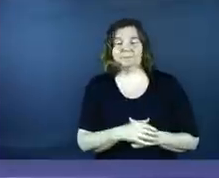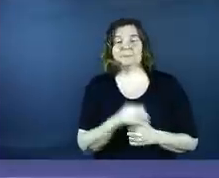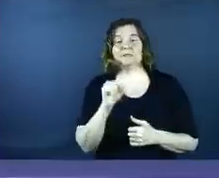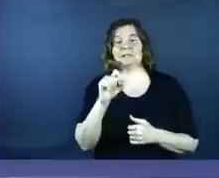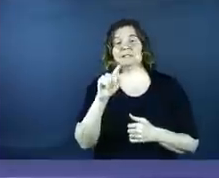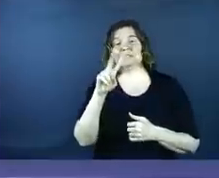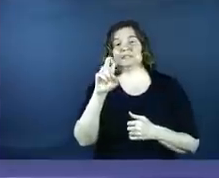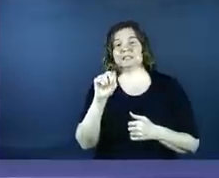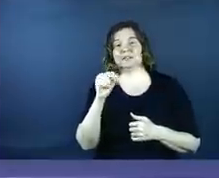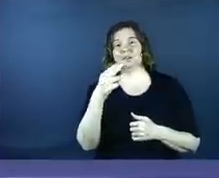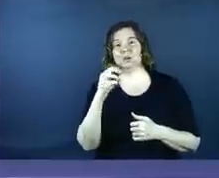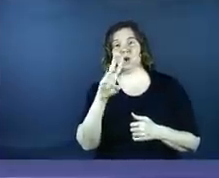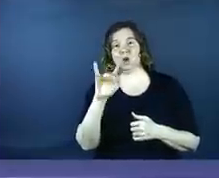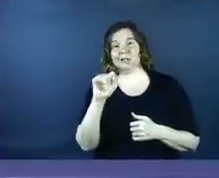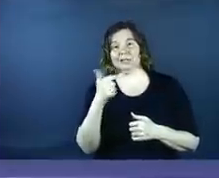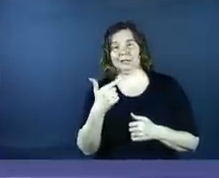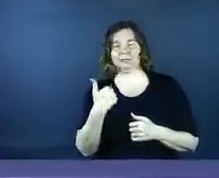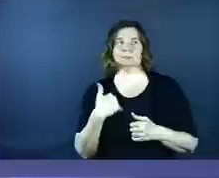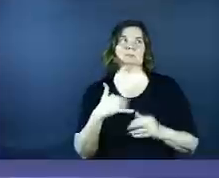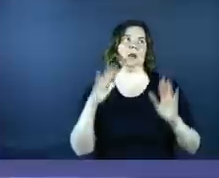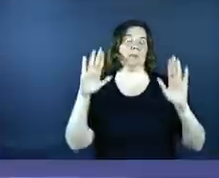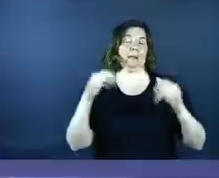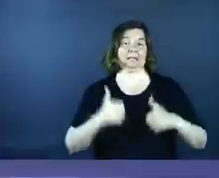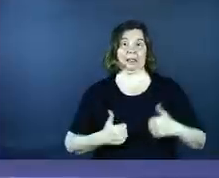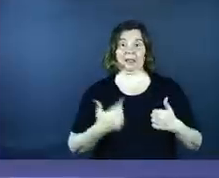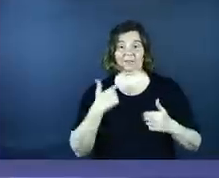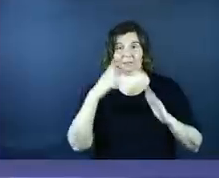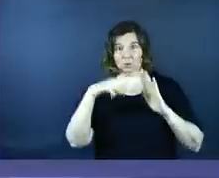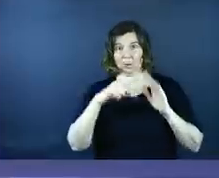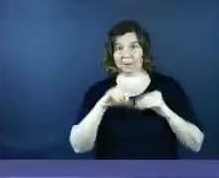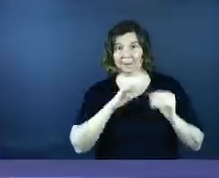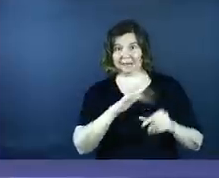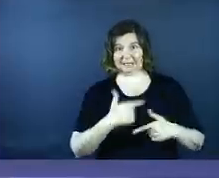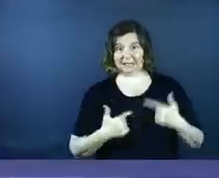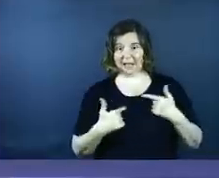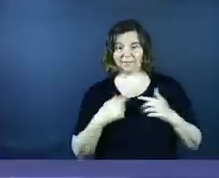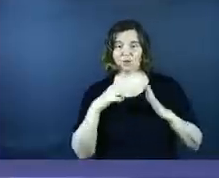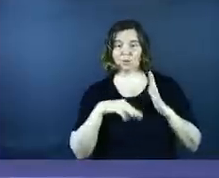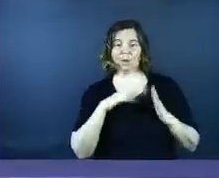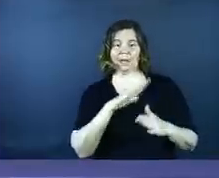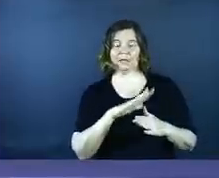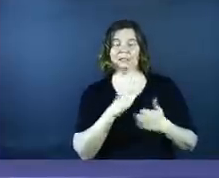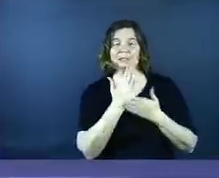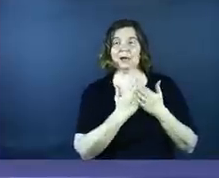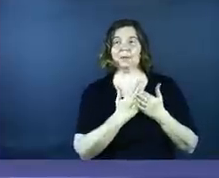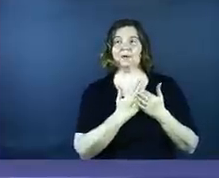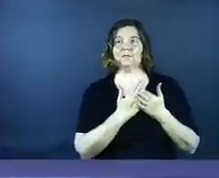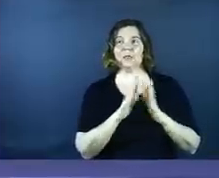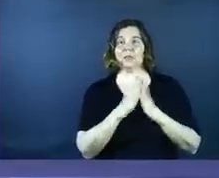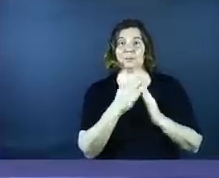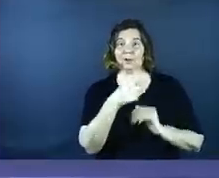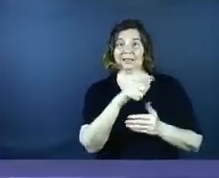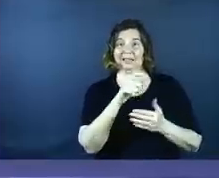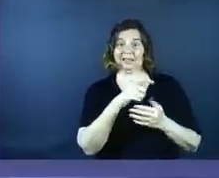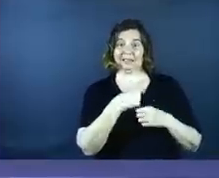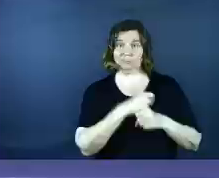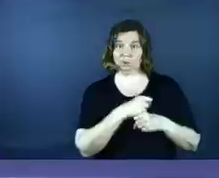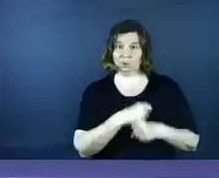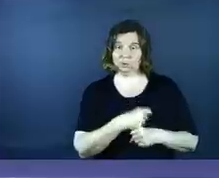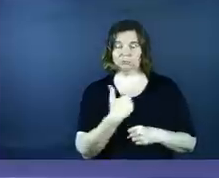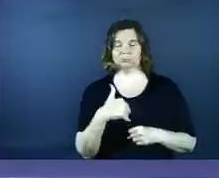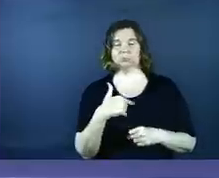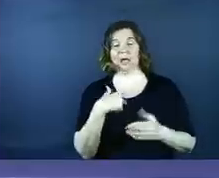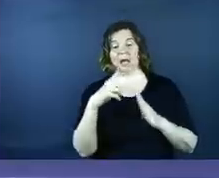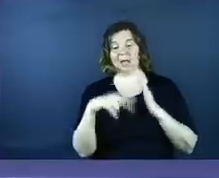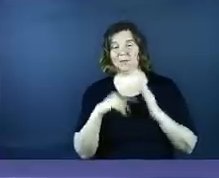Stephen Hawking. And it had an amazing life. If you've ever read about his life, and if you've ever read some of the books that he's produced,